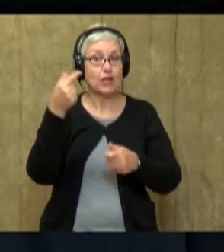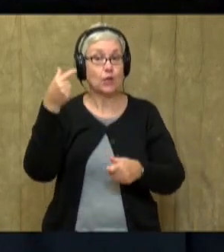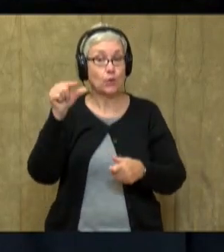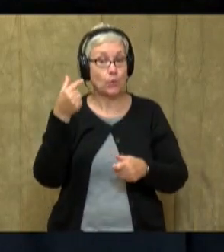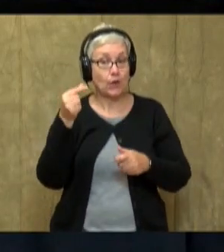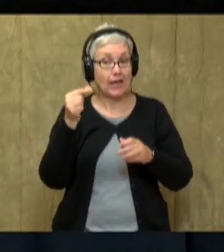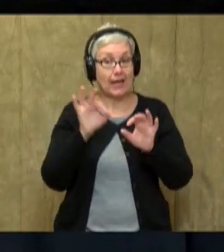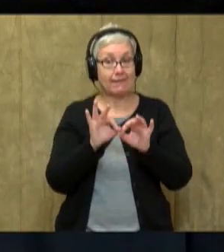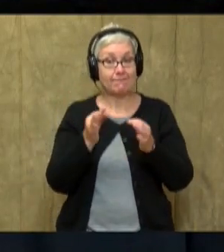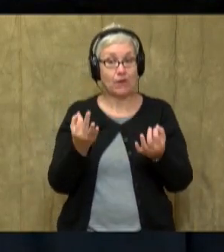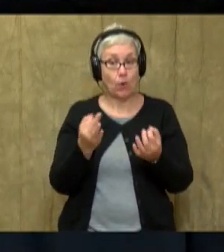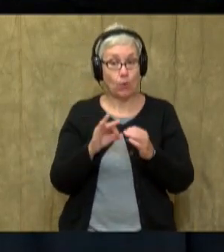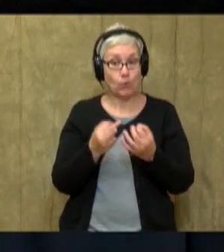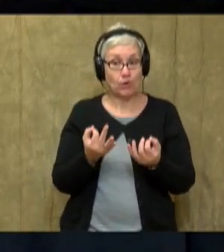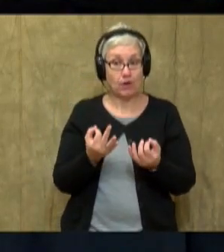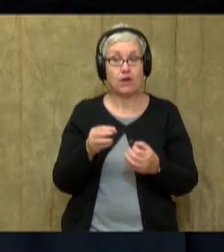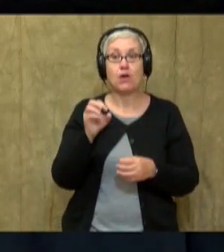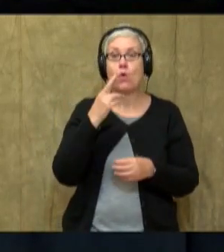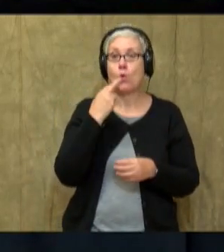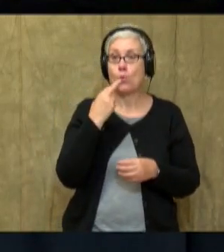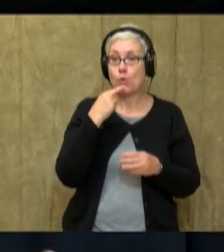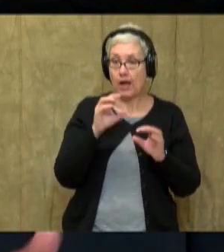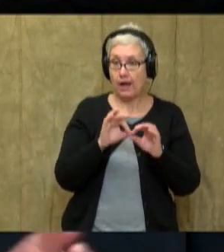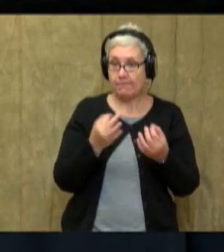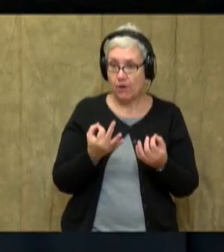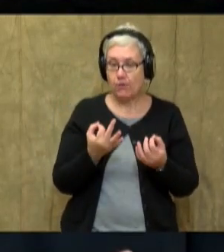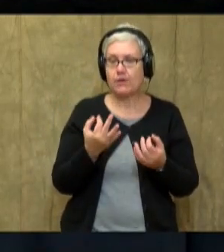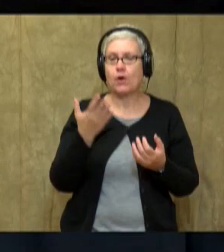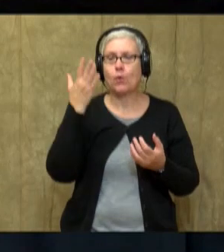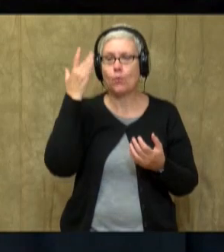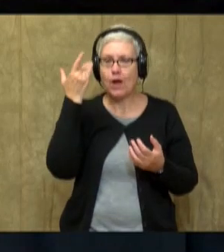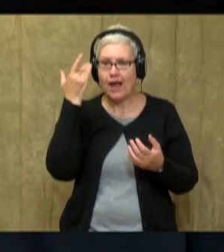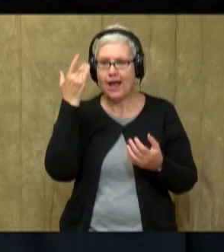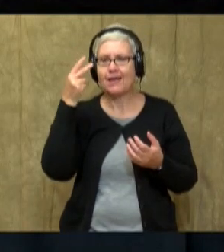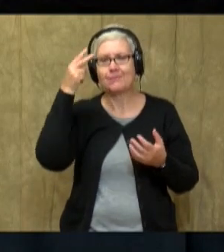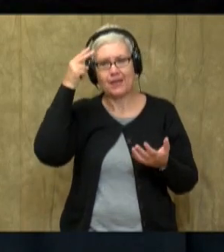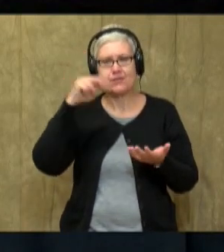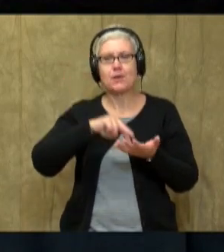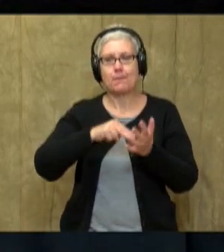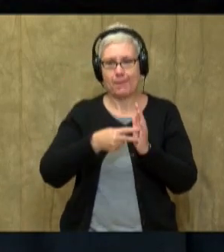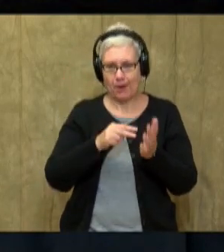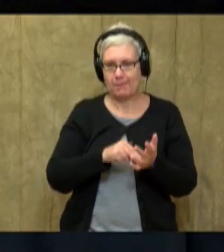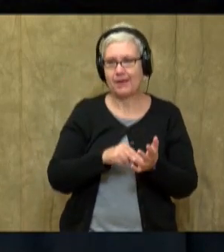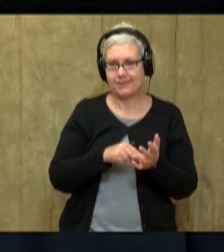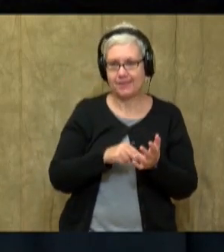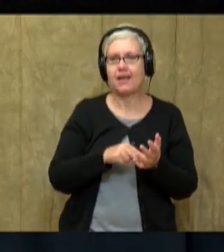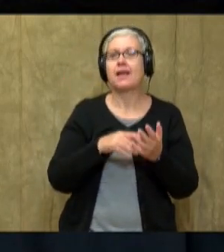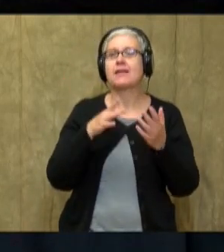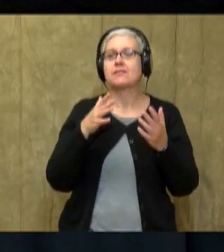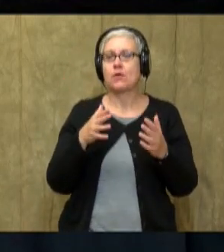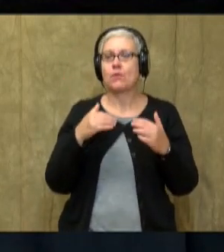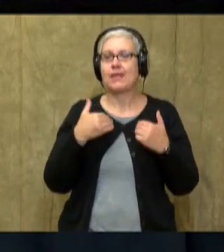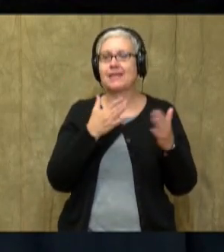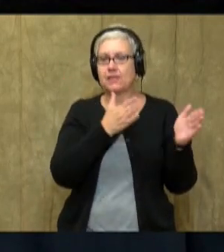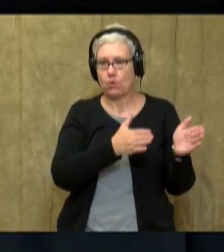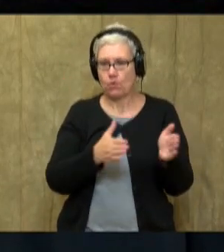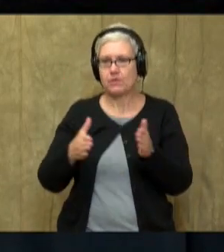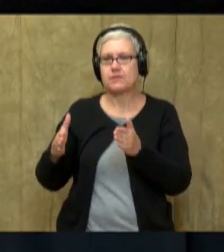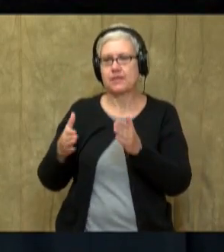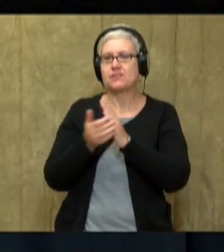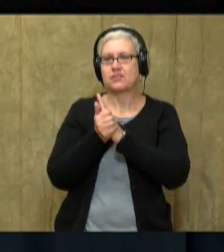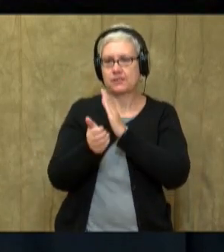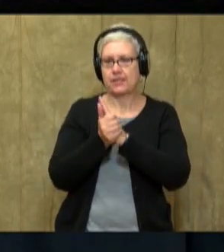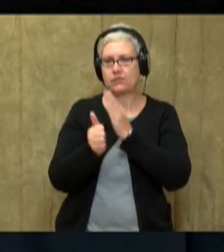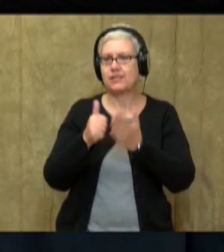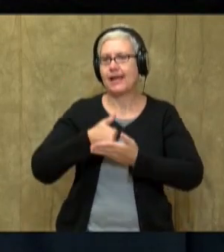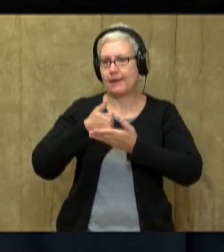folder or a red folder, there's a purpose for it. They are helping you to hone in on those organization